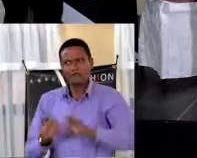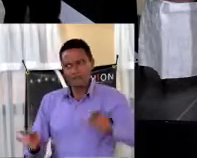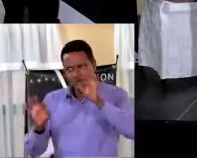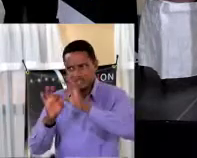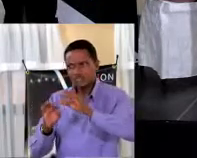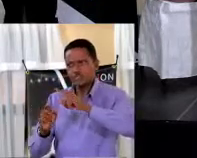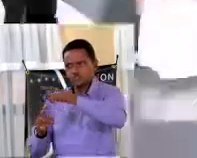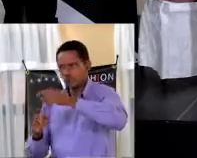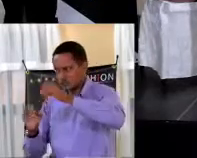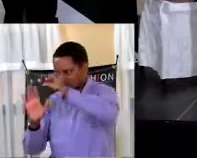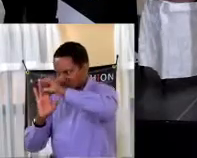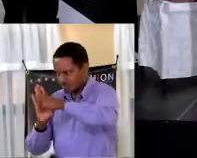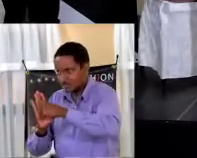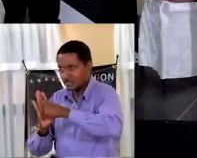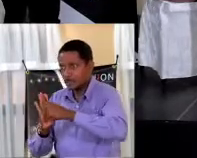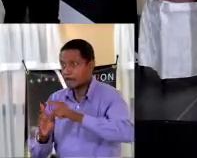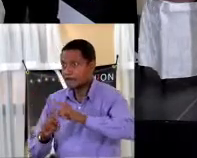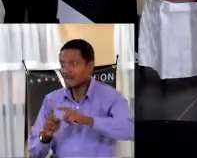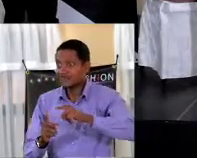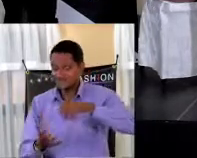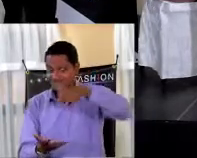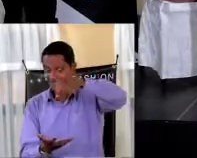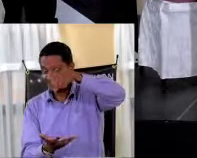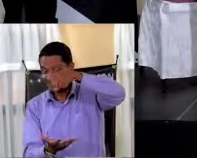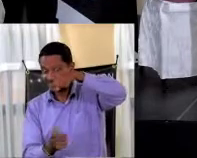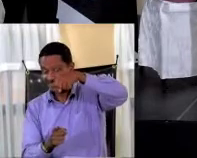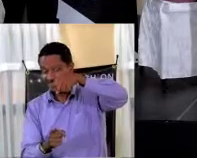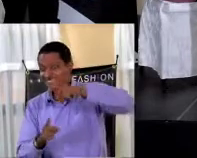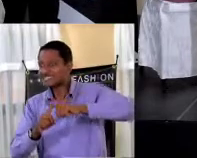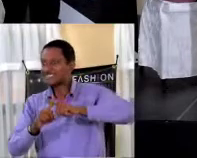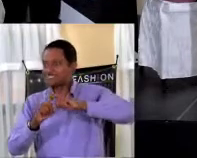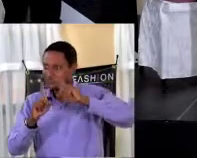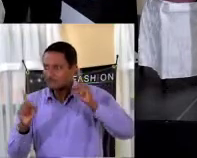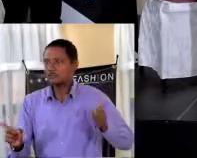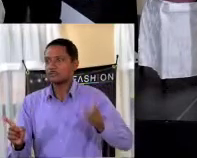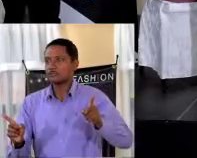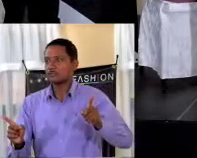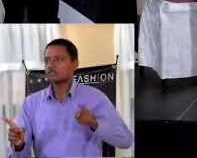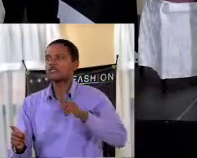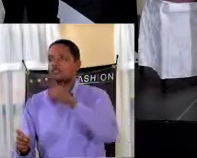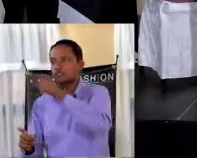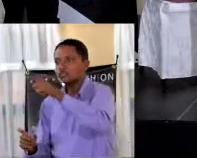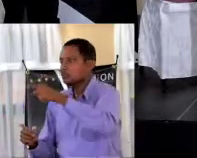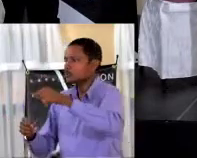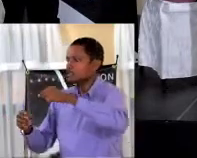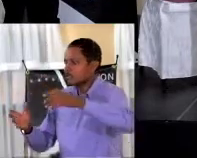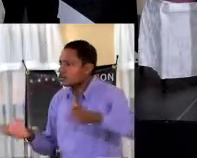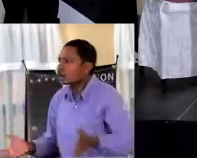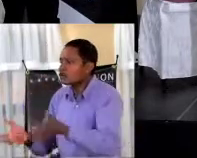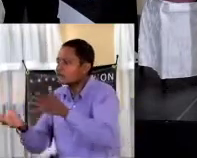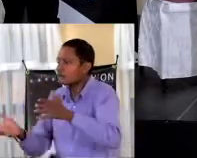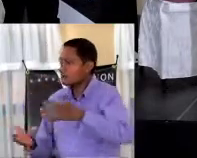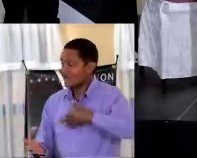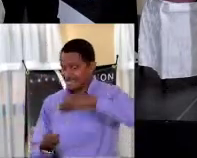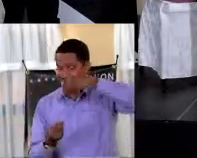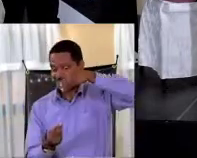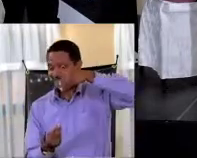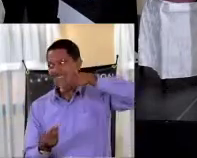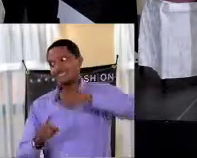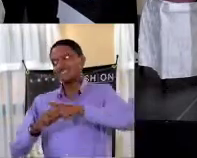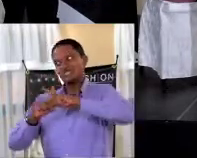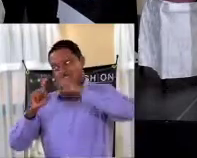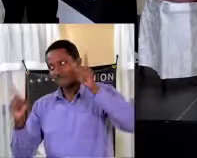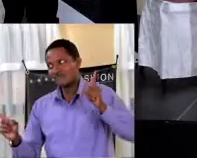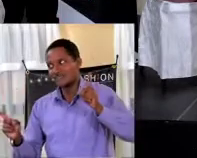your understanding of our lifestyle as Caribbean people is what will sell you. So to